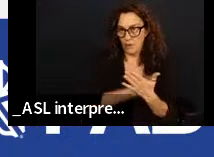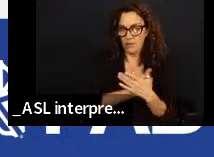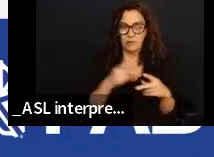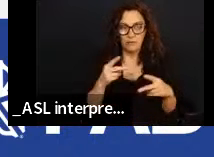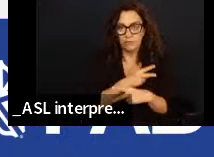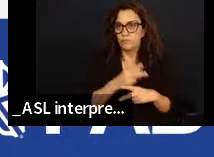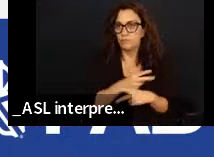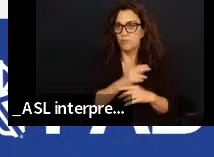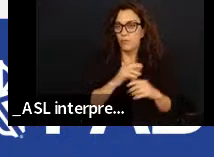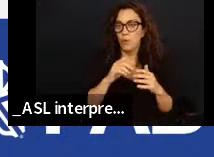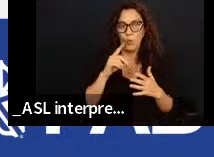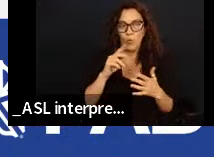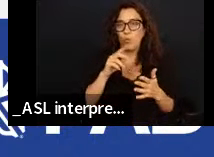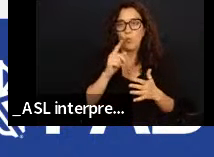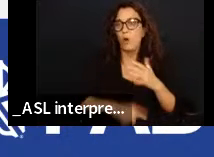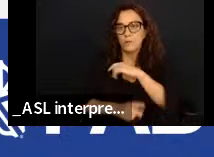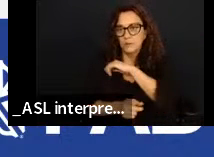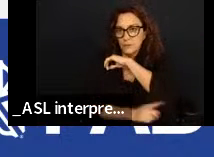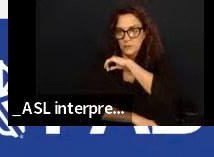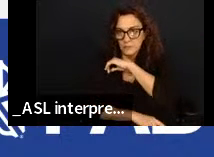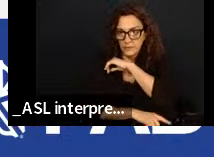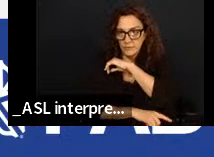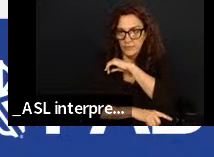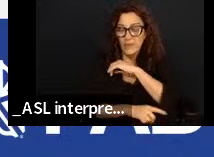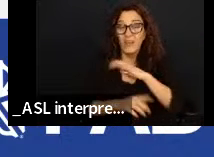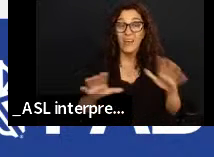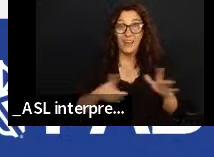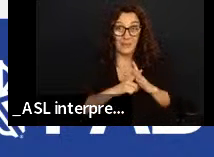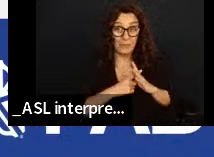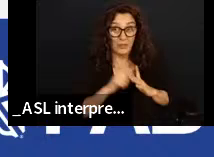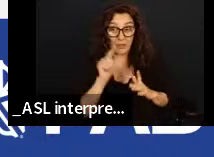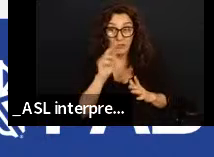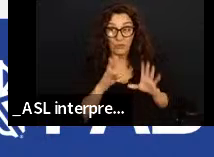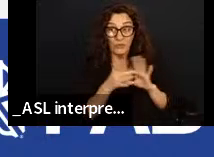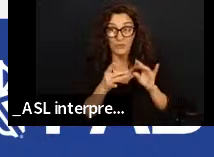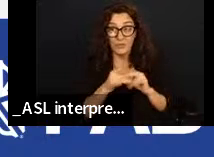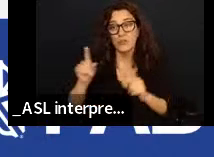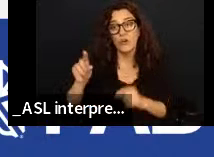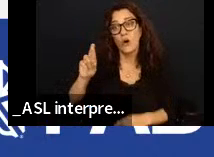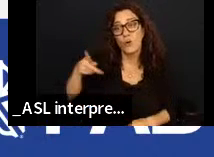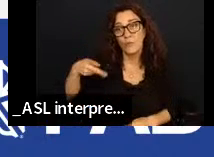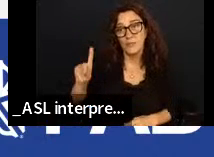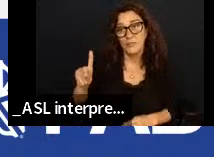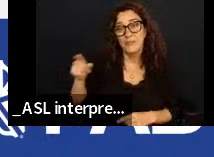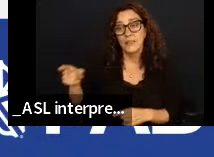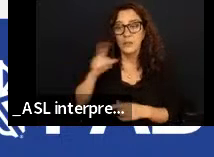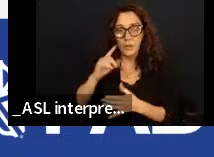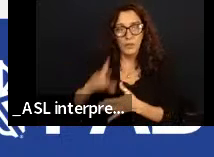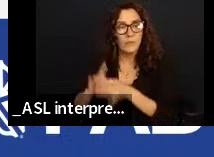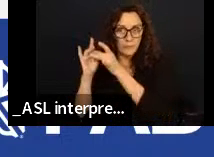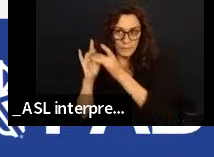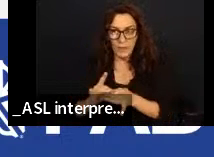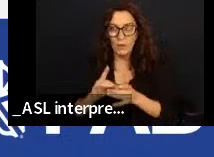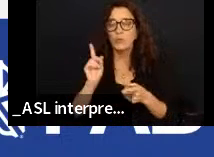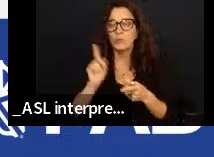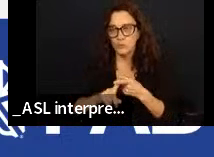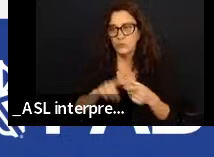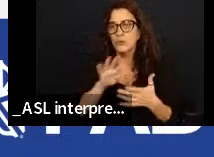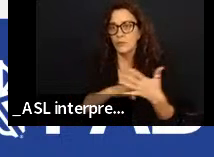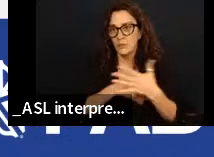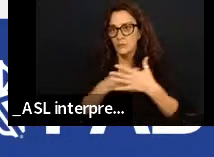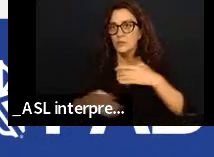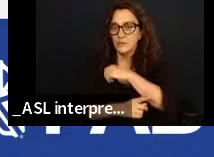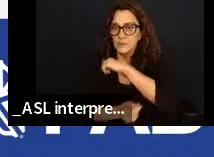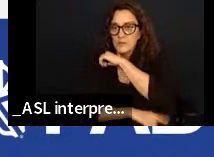Originally, the law was also going to bind RPD, but that part of the law, the disciplinary power of the PAB, is currently